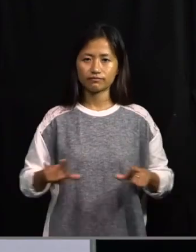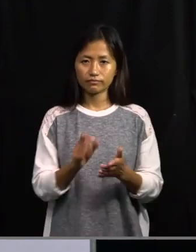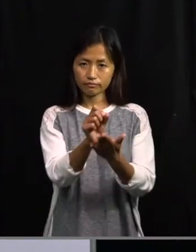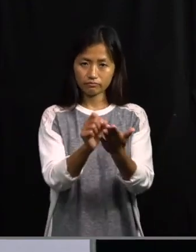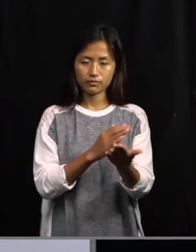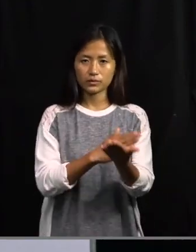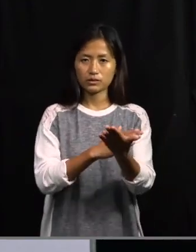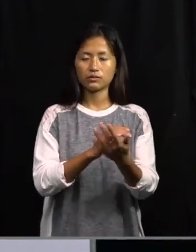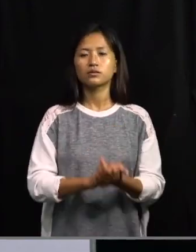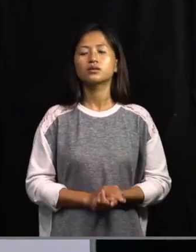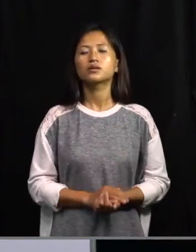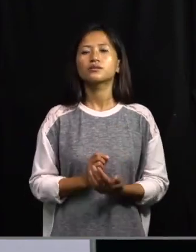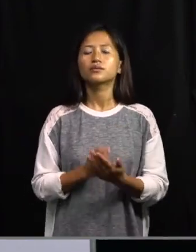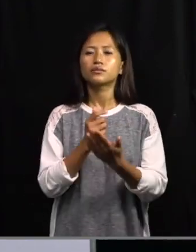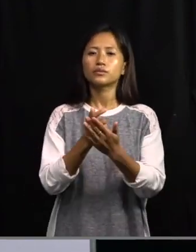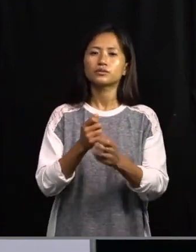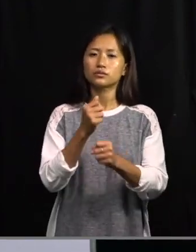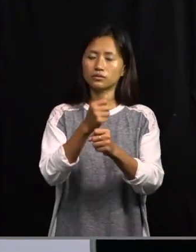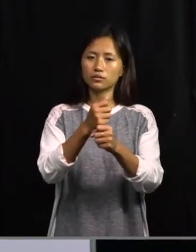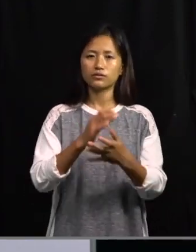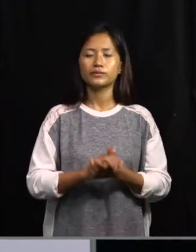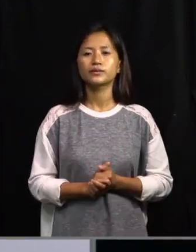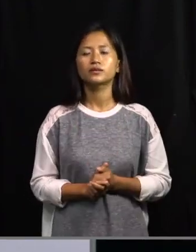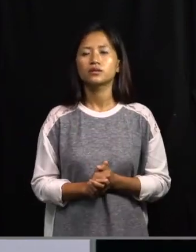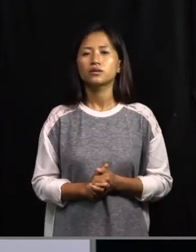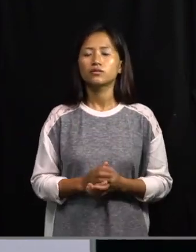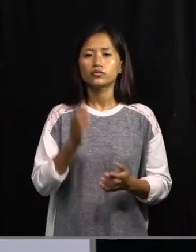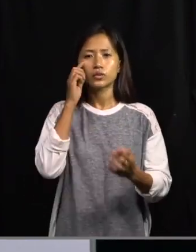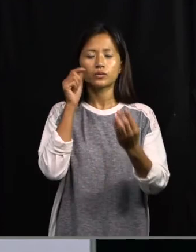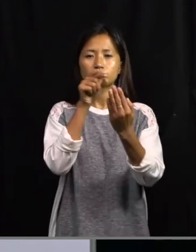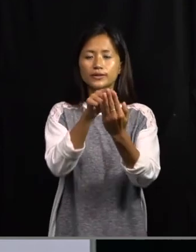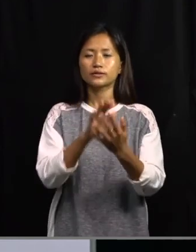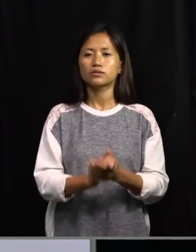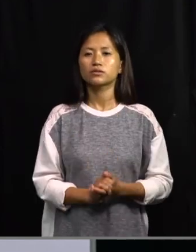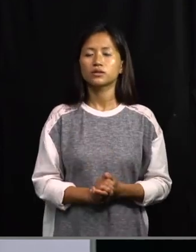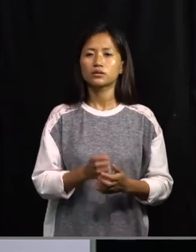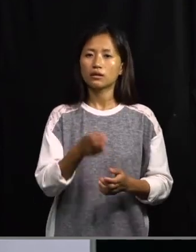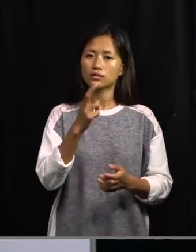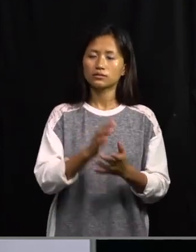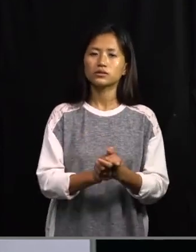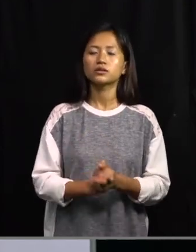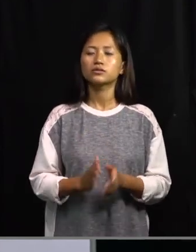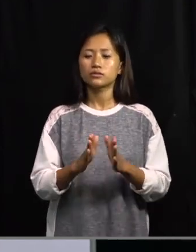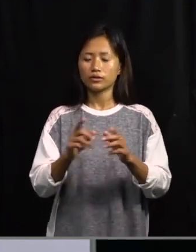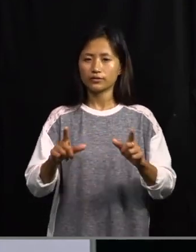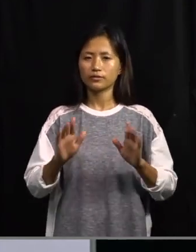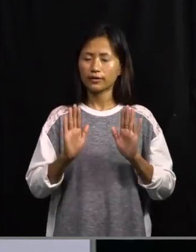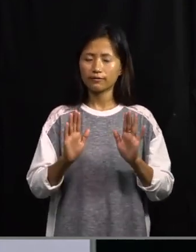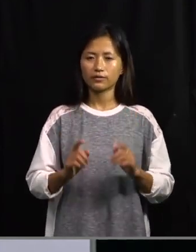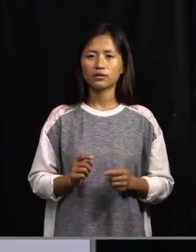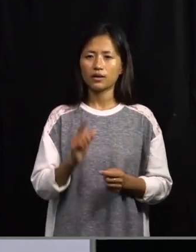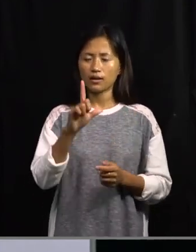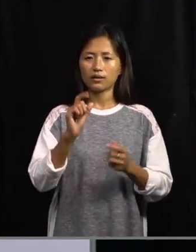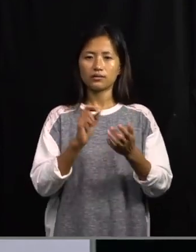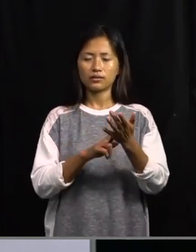nominal amount of money to the government. If you want to obtain or if you want to own a gun, you need to have a license. Fees or not.